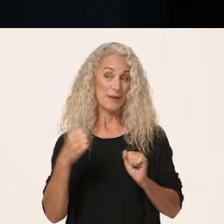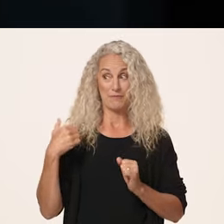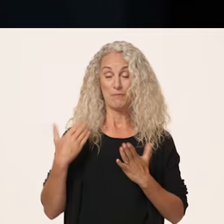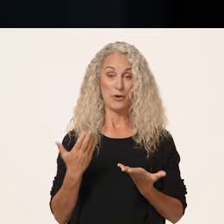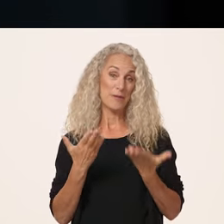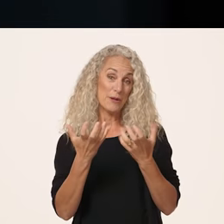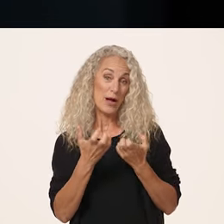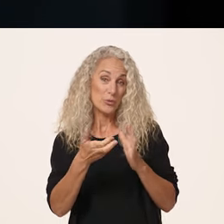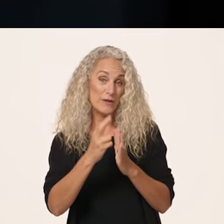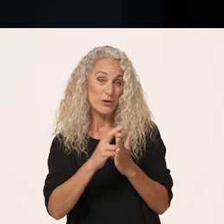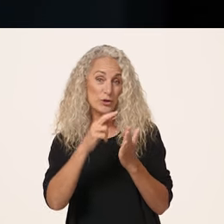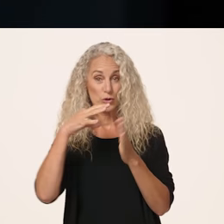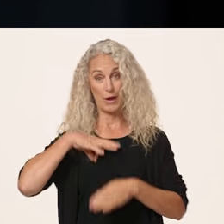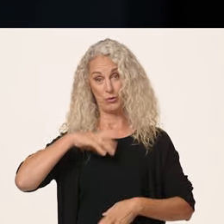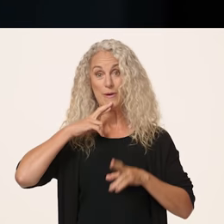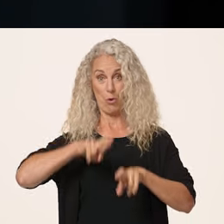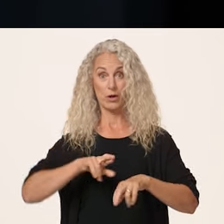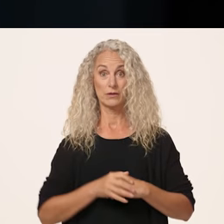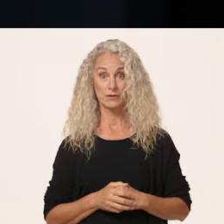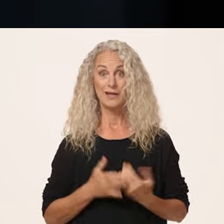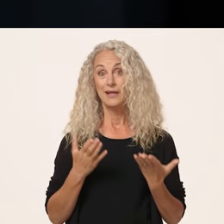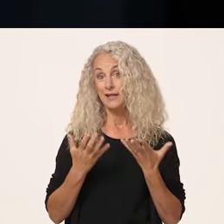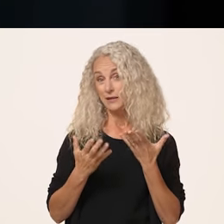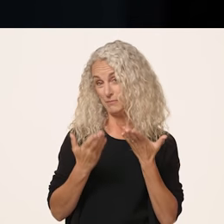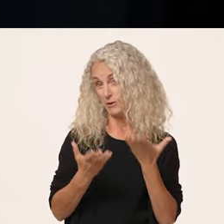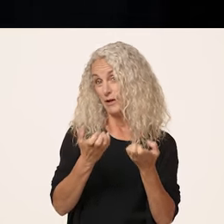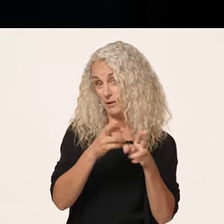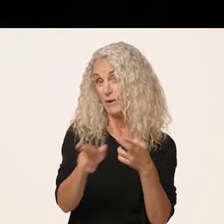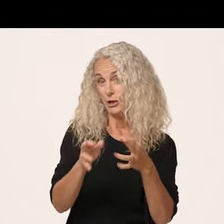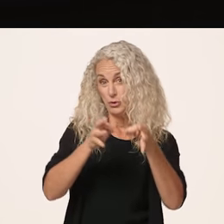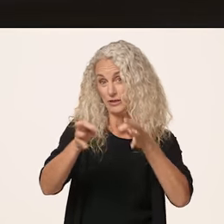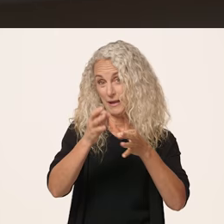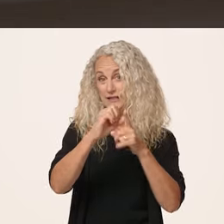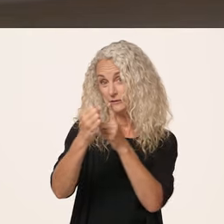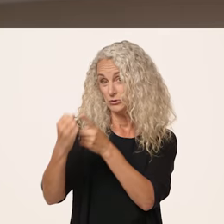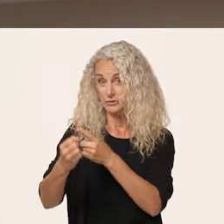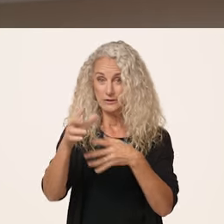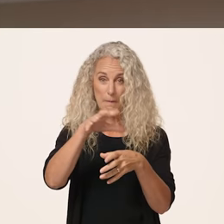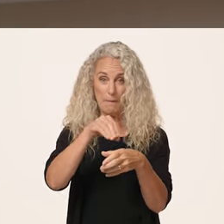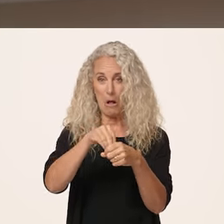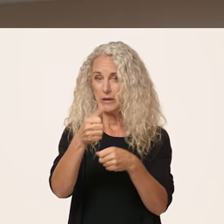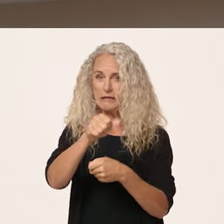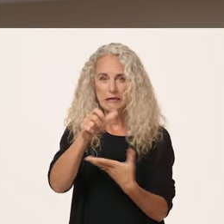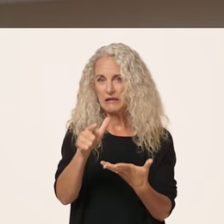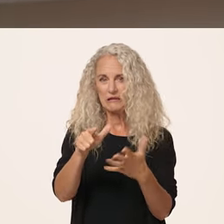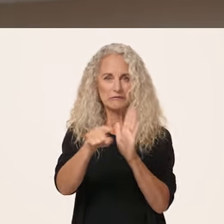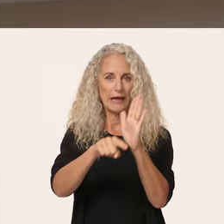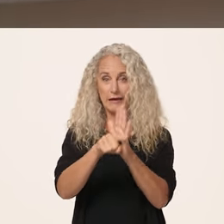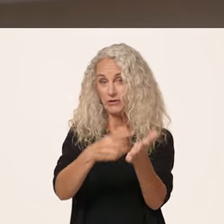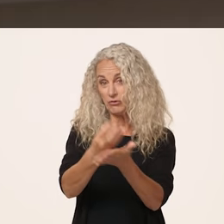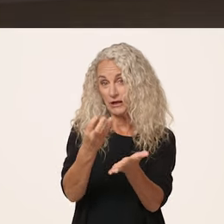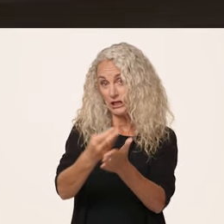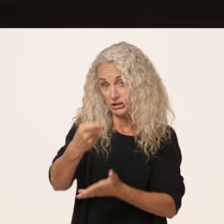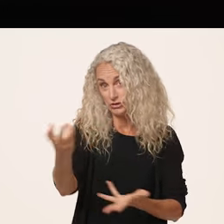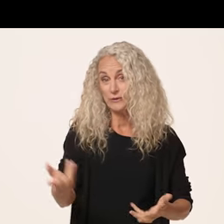Some prospective employers may want to review your credit report. You may want to be prepared to explain the circumstances concerning any negative